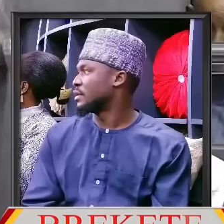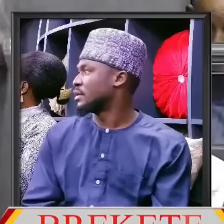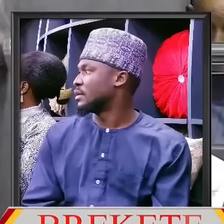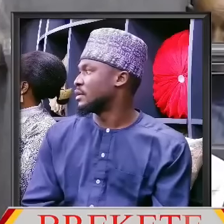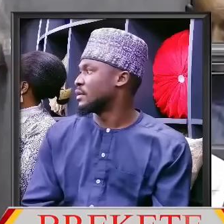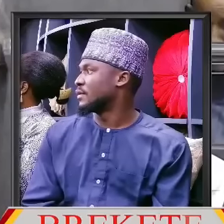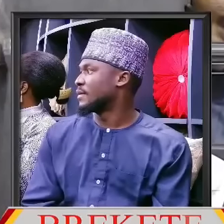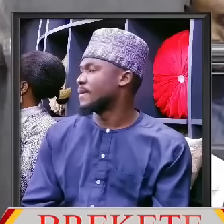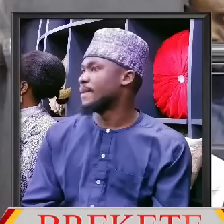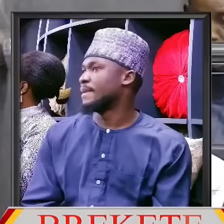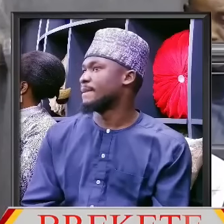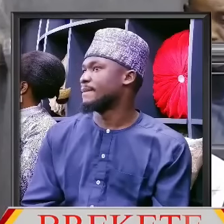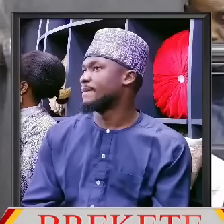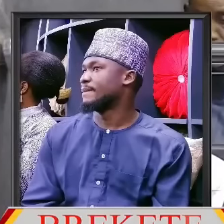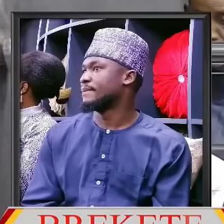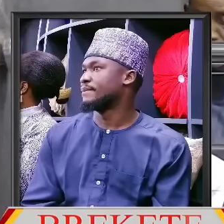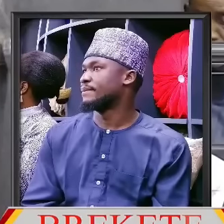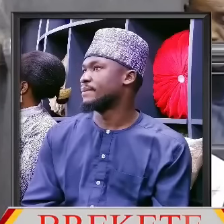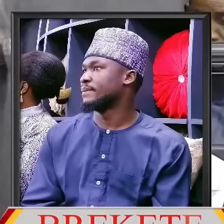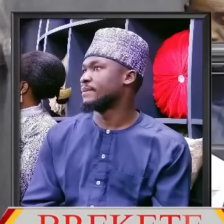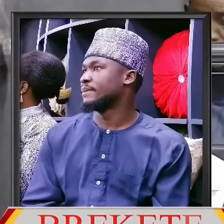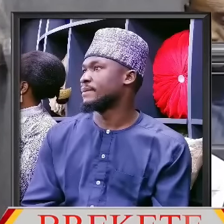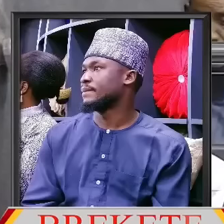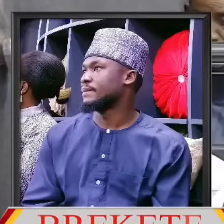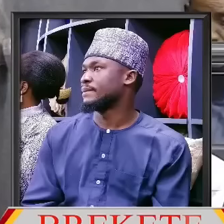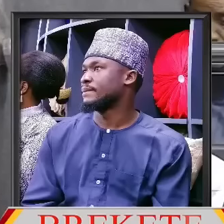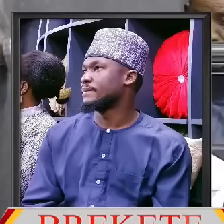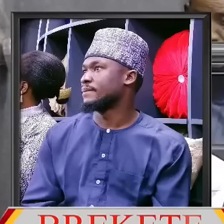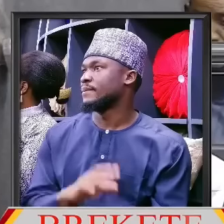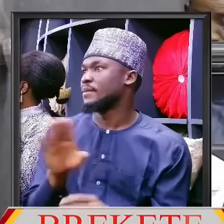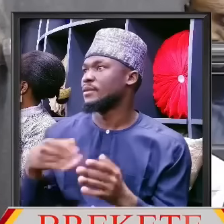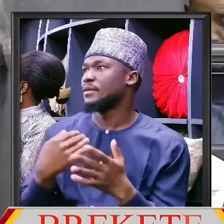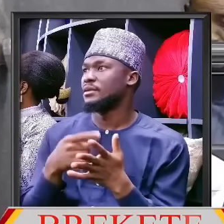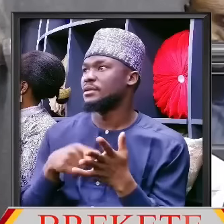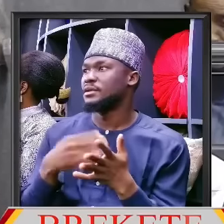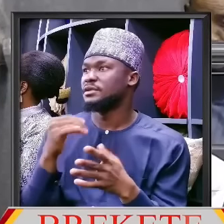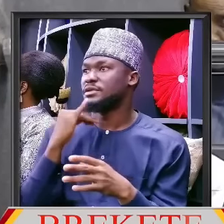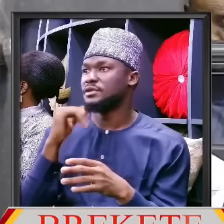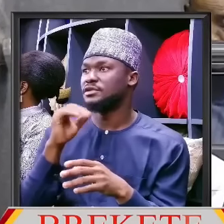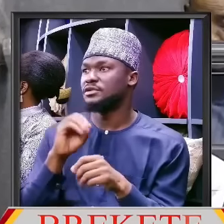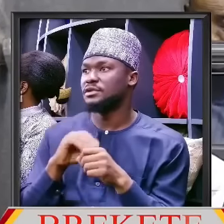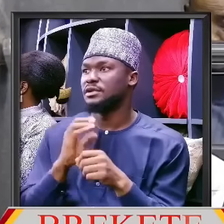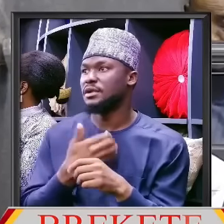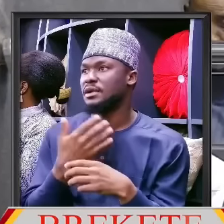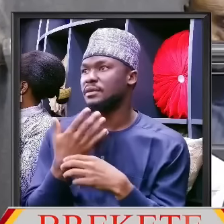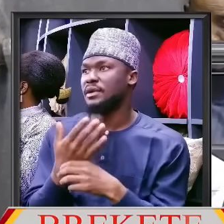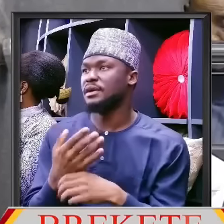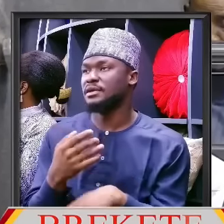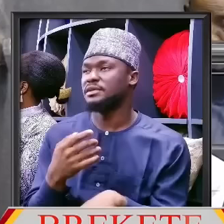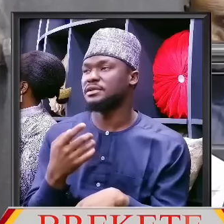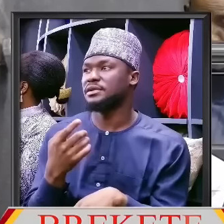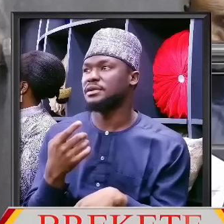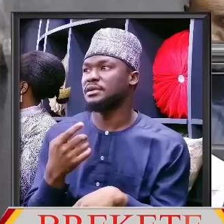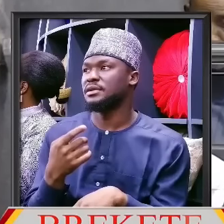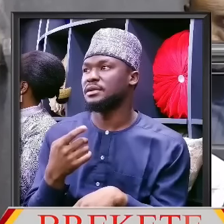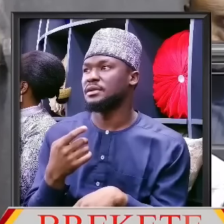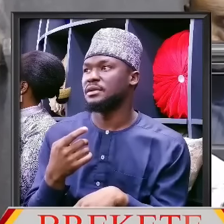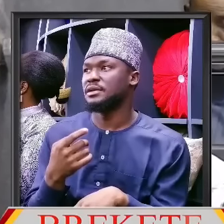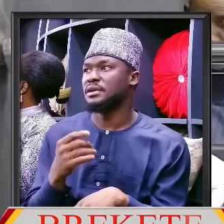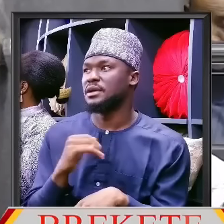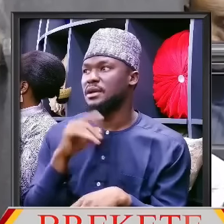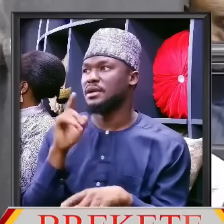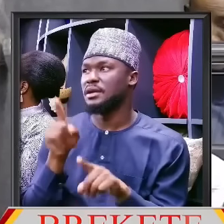this. President, don't forget, say all this is not the our hand. That is why I'm not going to fit them. So I fail the exam. I